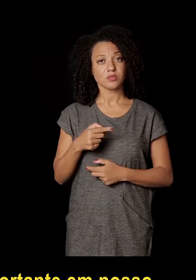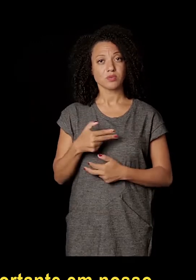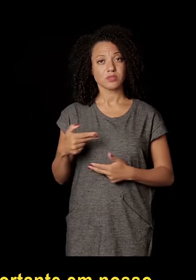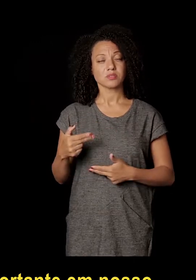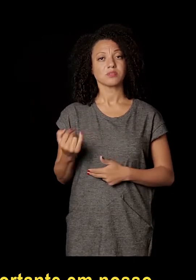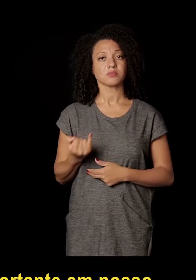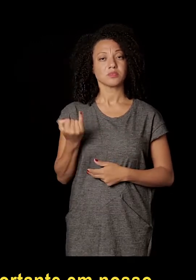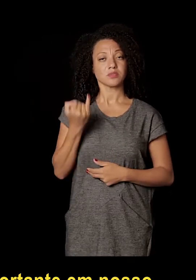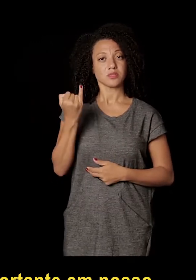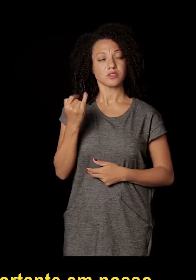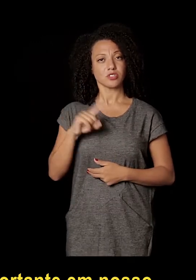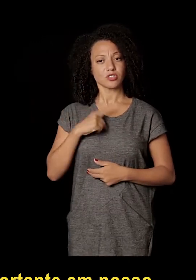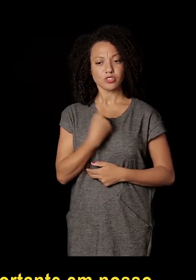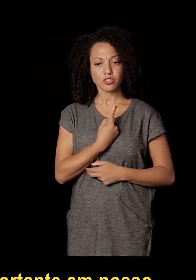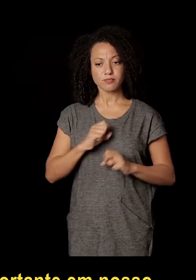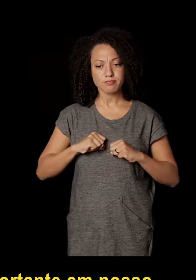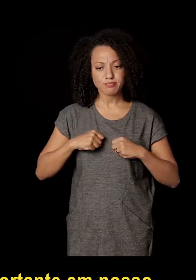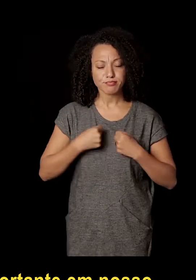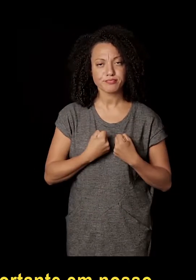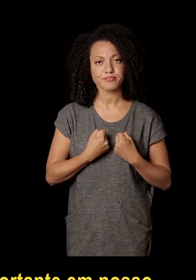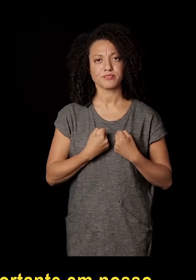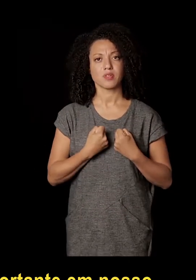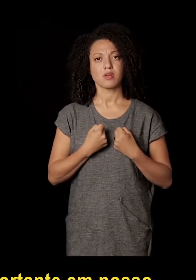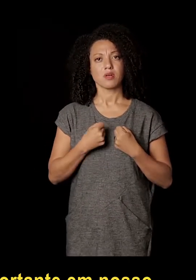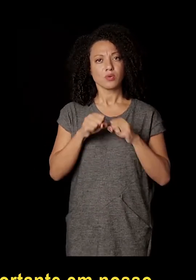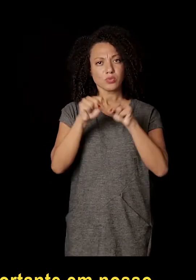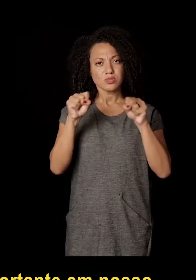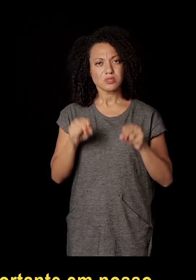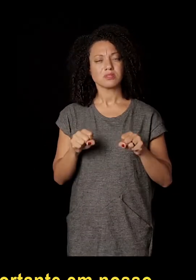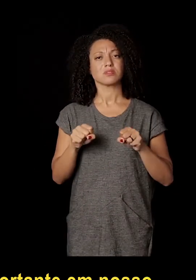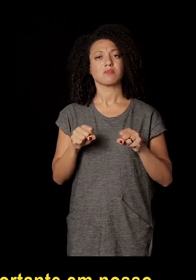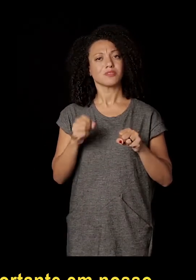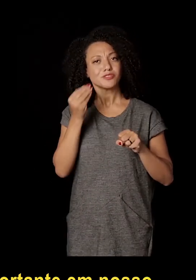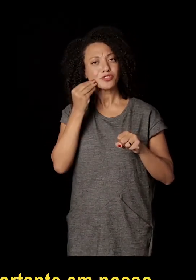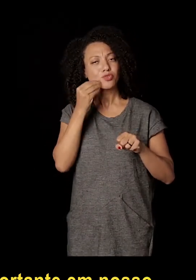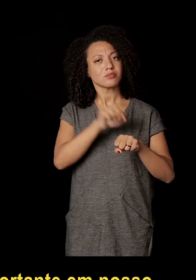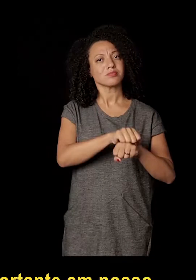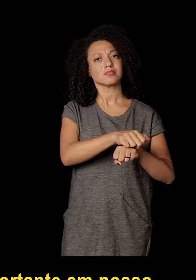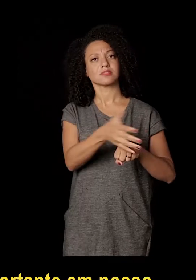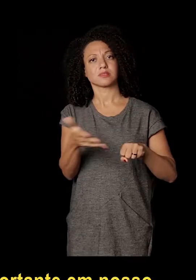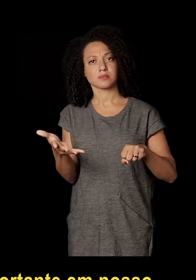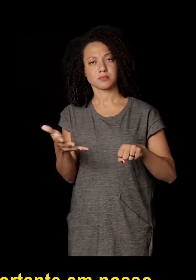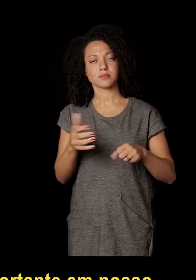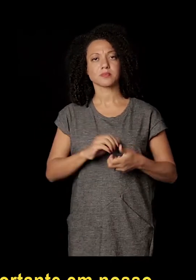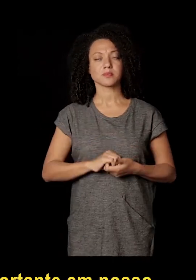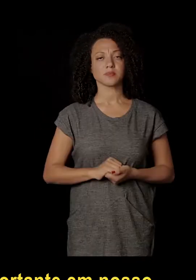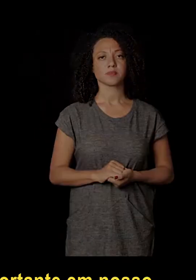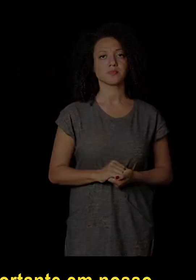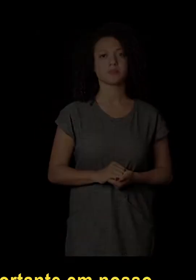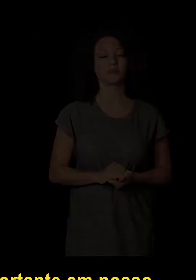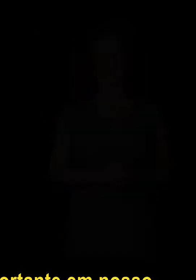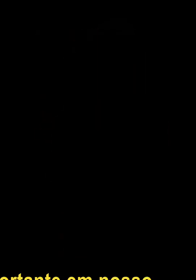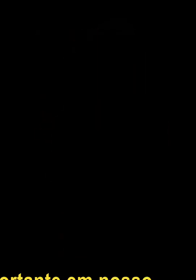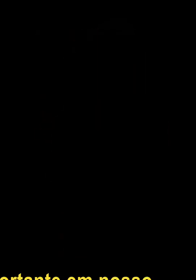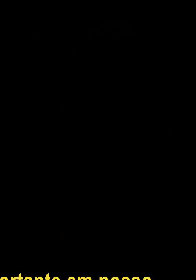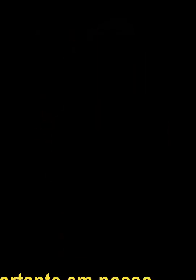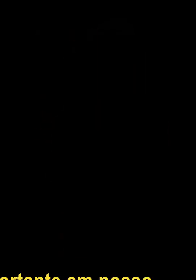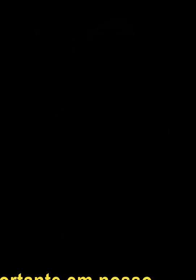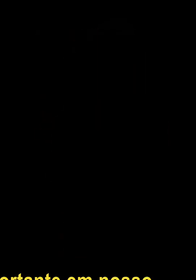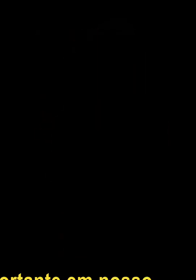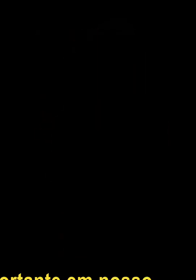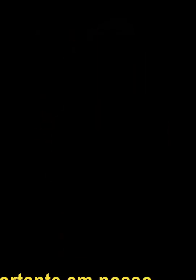was a very important element in our effort to try to